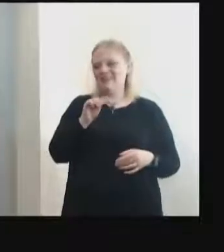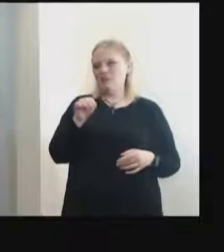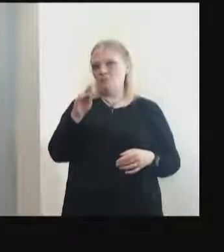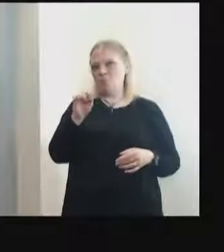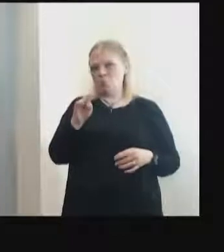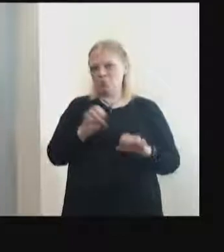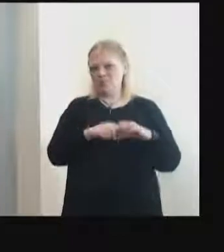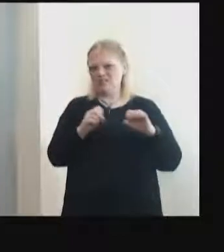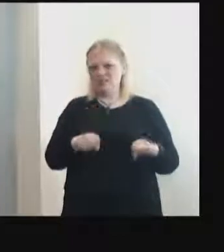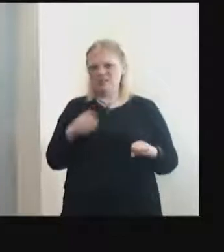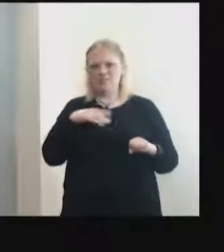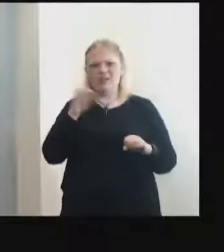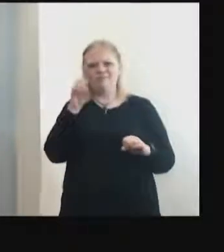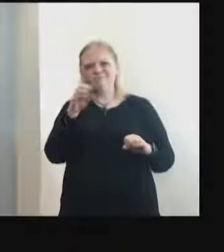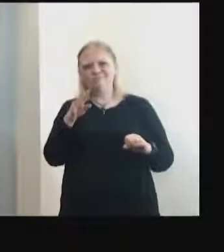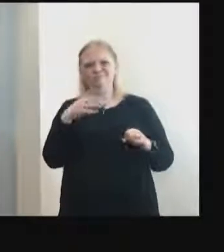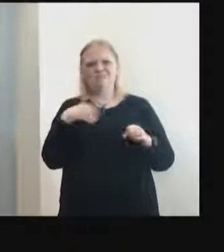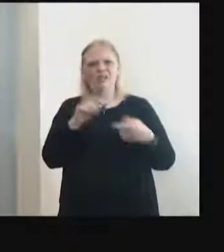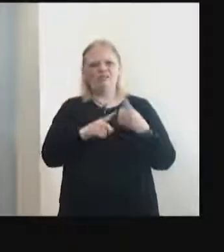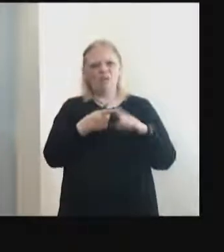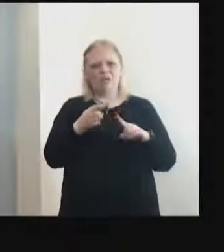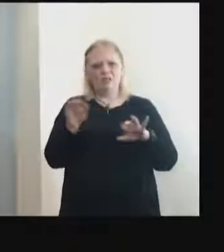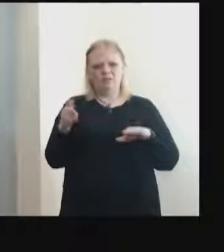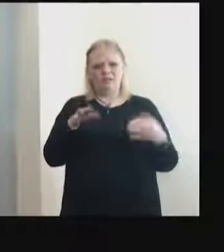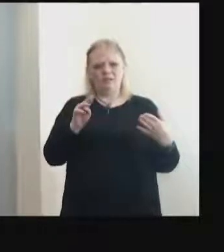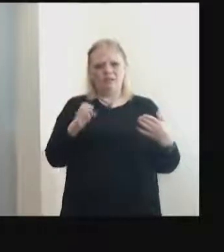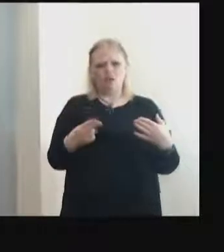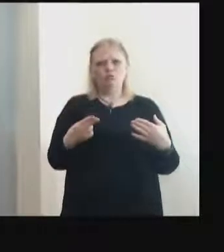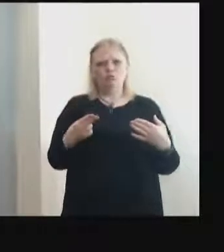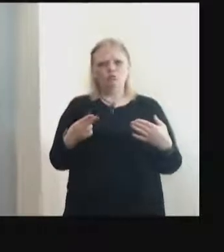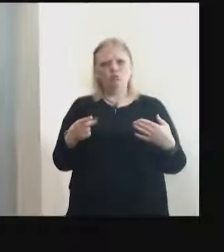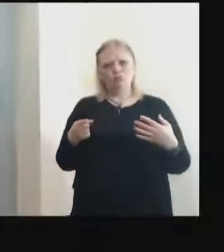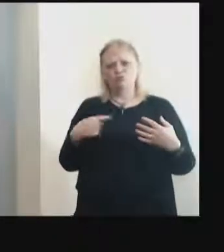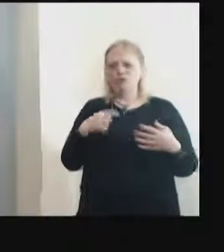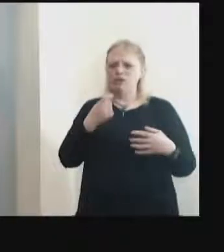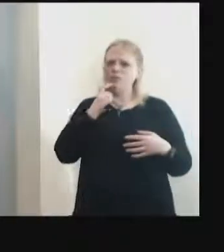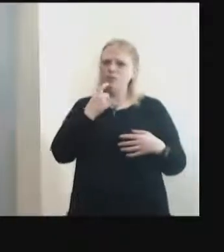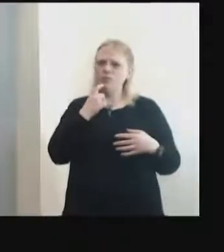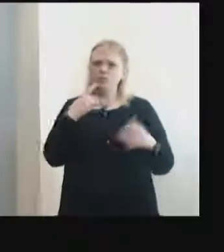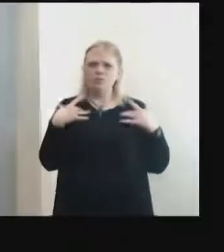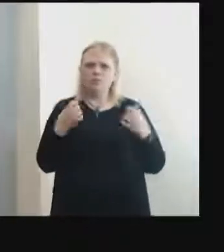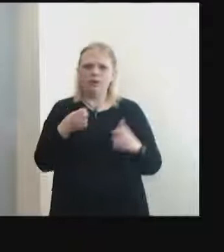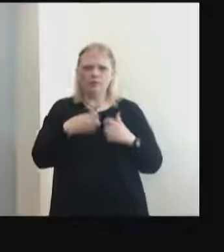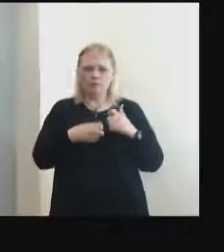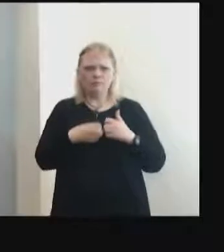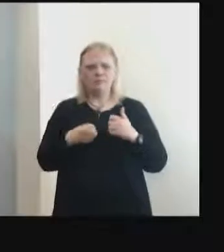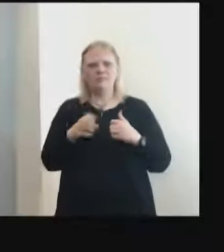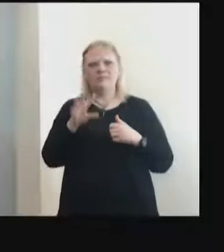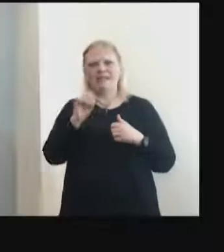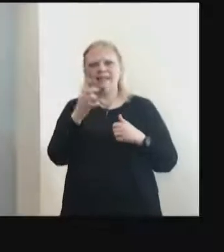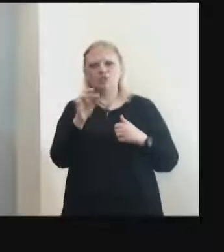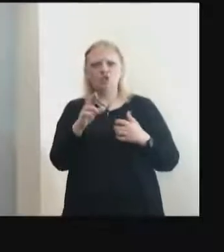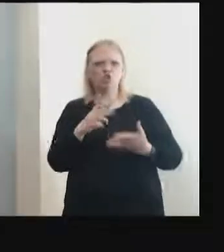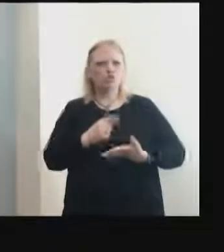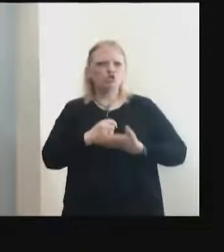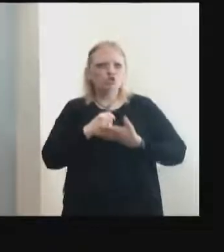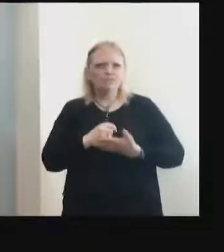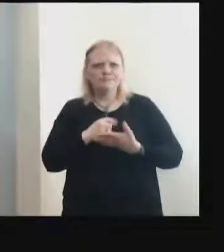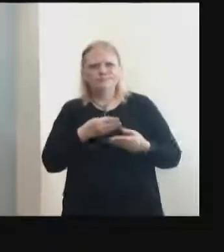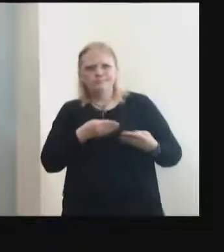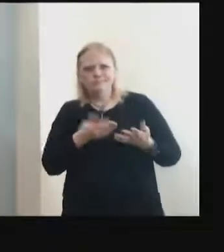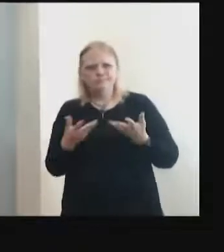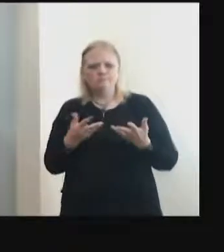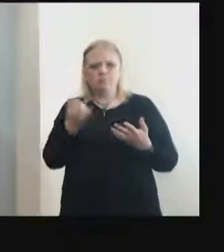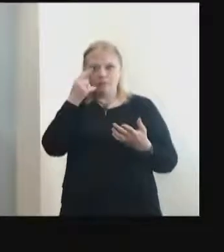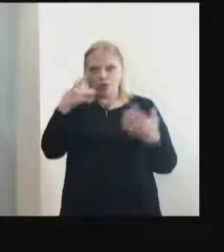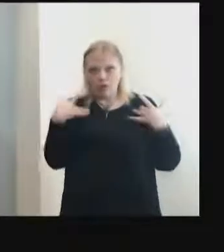friend who passed in March. The individual had serious immunocompromised issues and was going through cancer treatment. So if you're a healthy